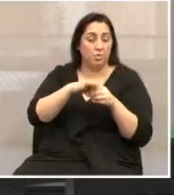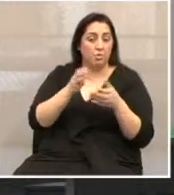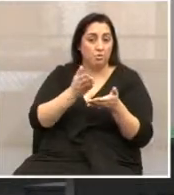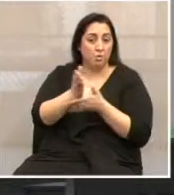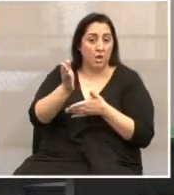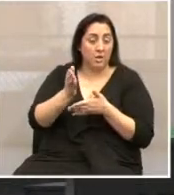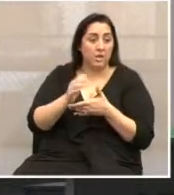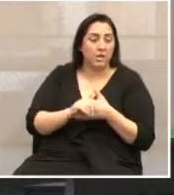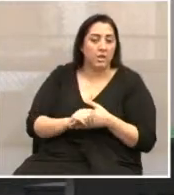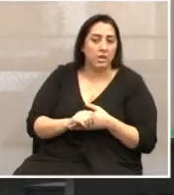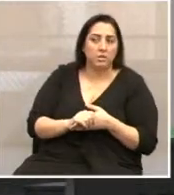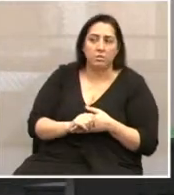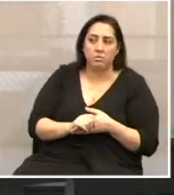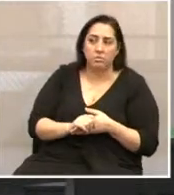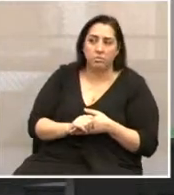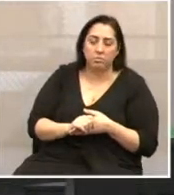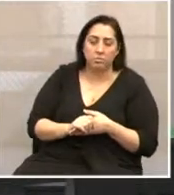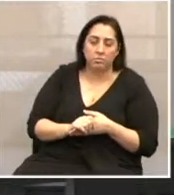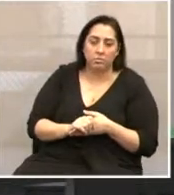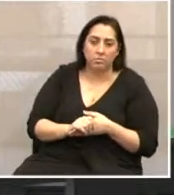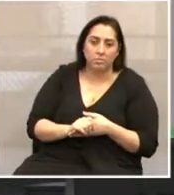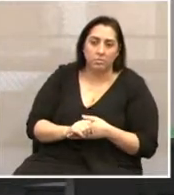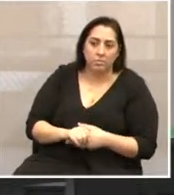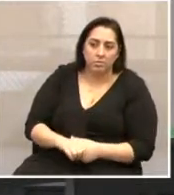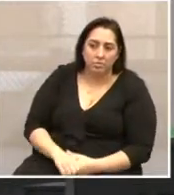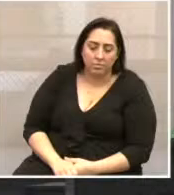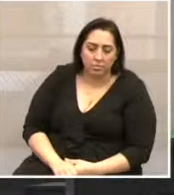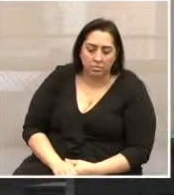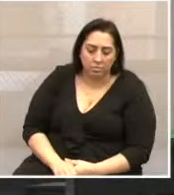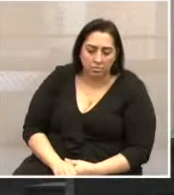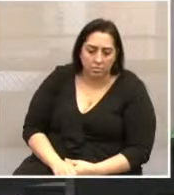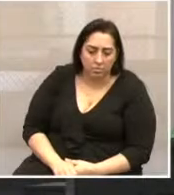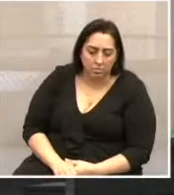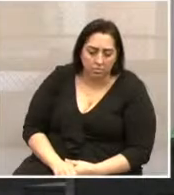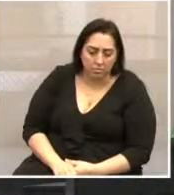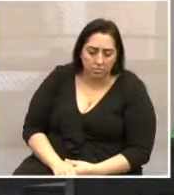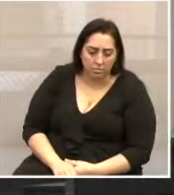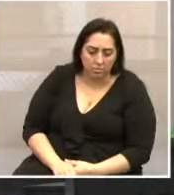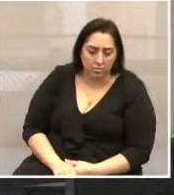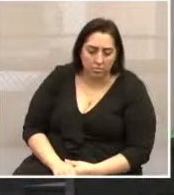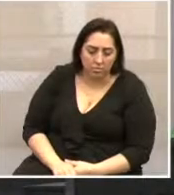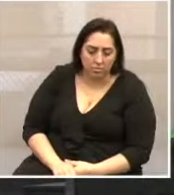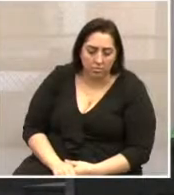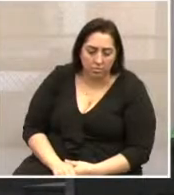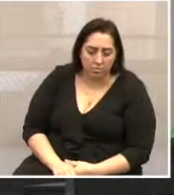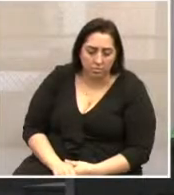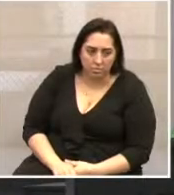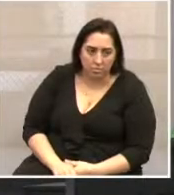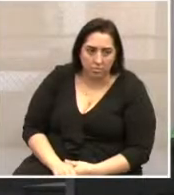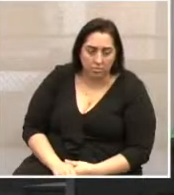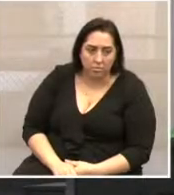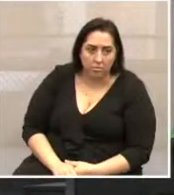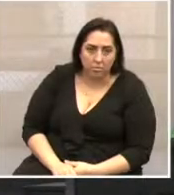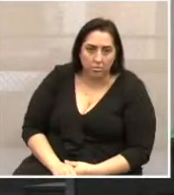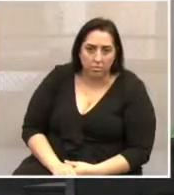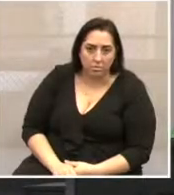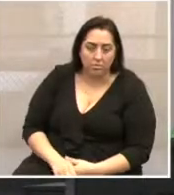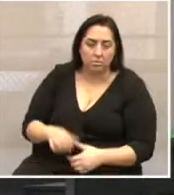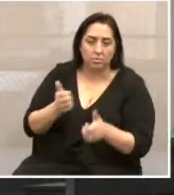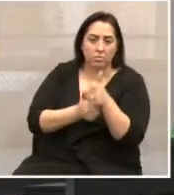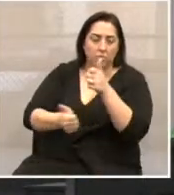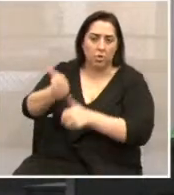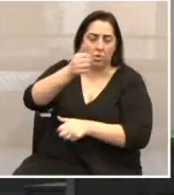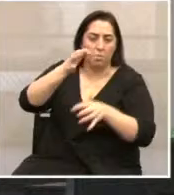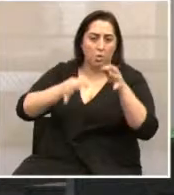determines which jurisdictions are subject to preclearance that are contained in Section 5. The Supreme Court specifically said that